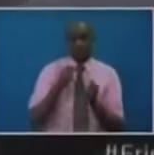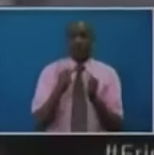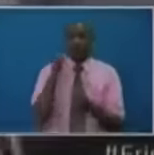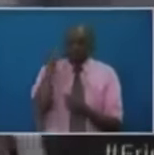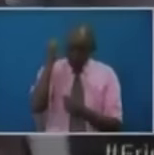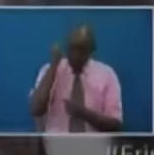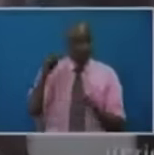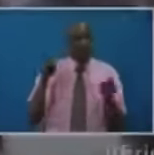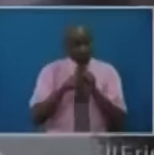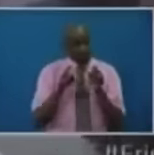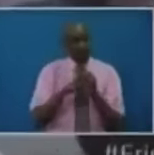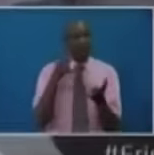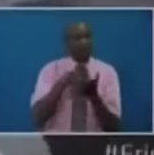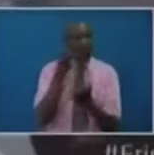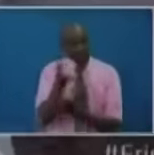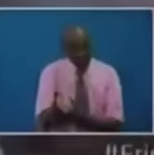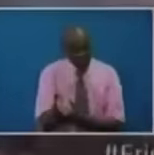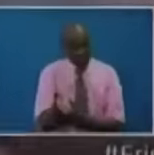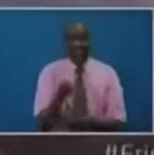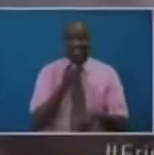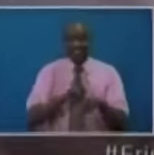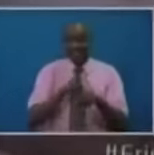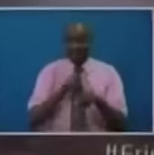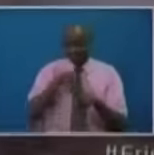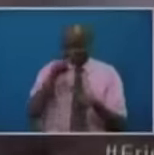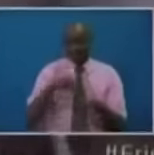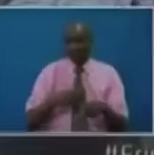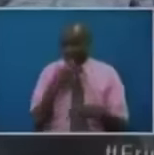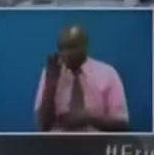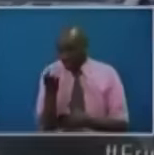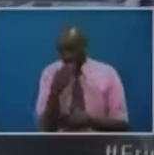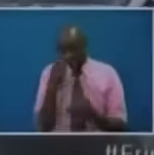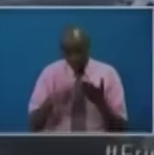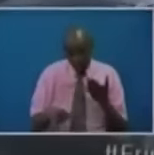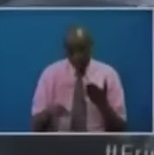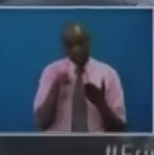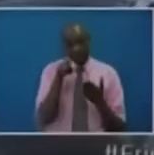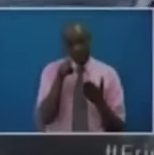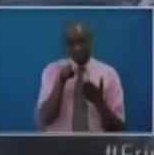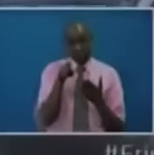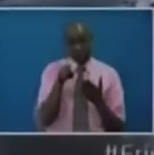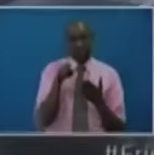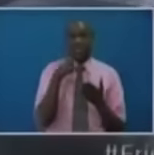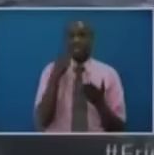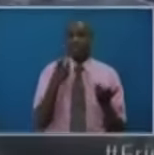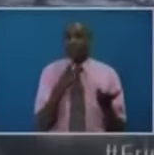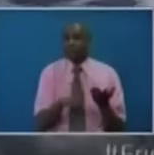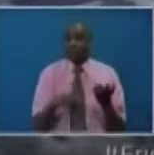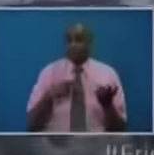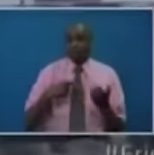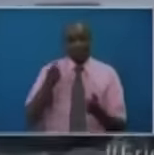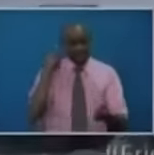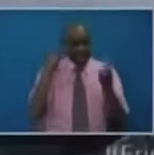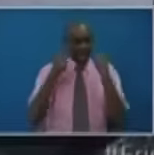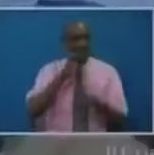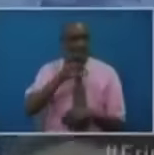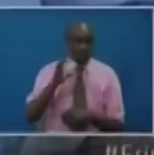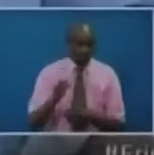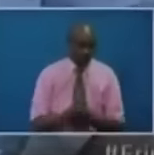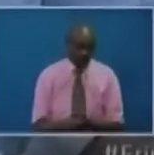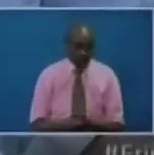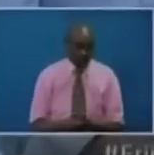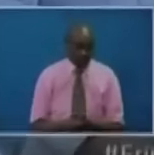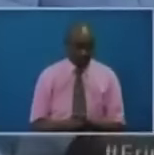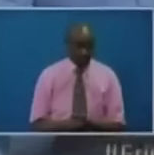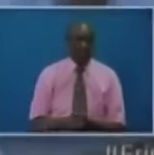Politics also took center stage during the tour, which had been billed as the president's maiden developmental tour of Kericho County,